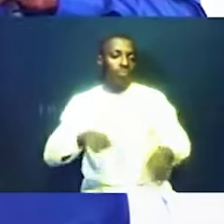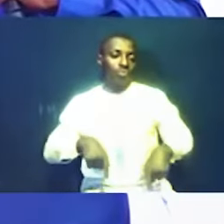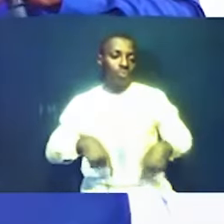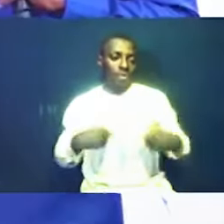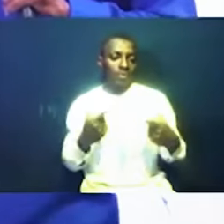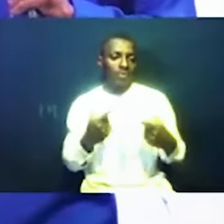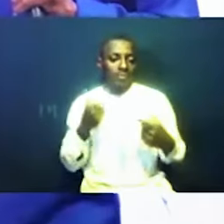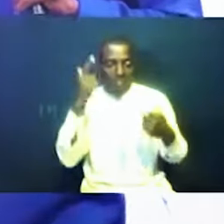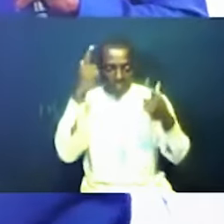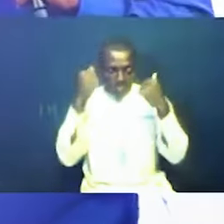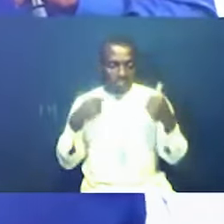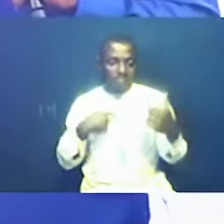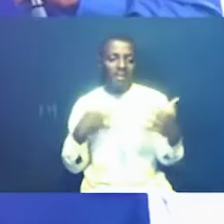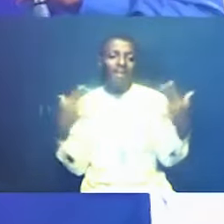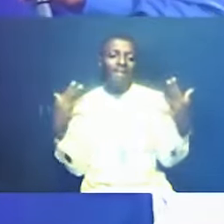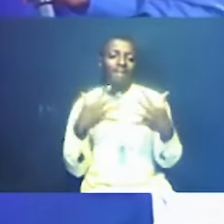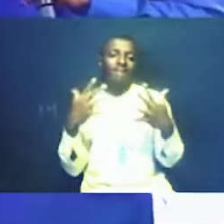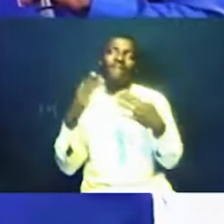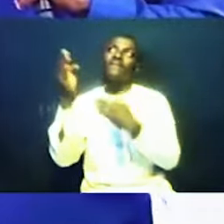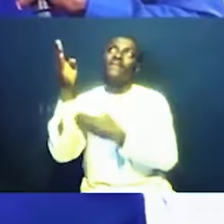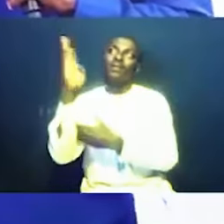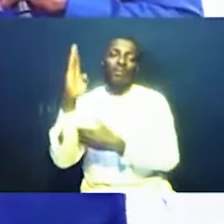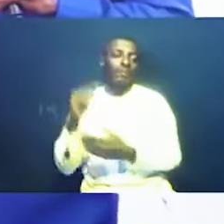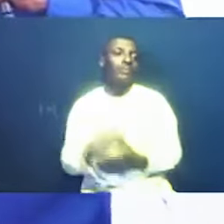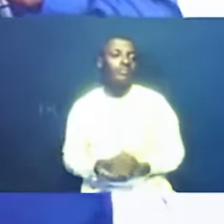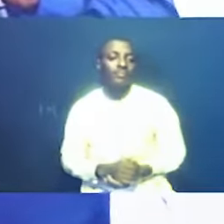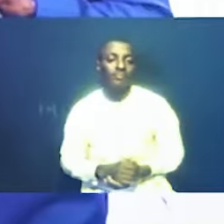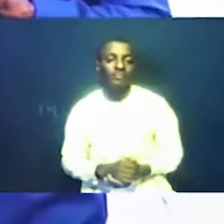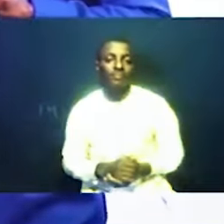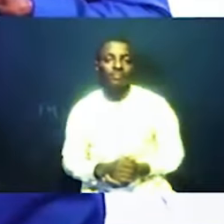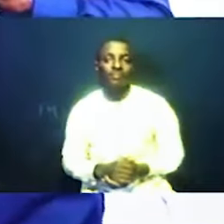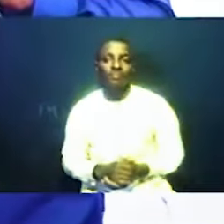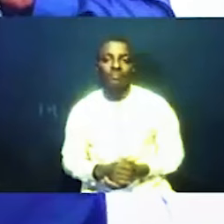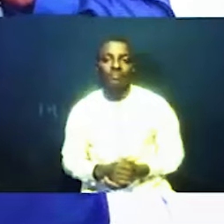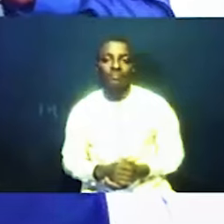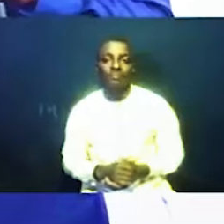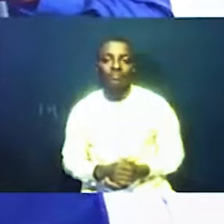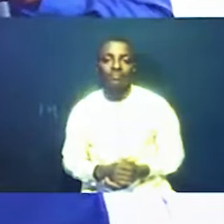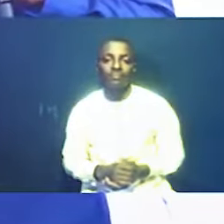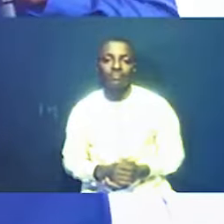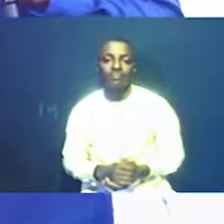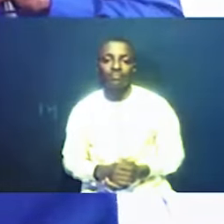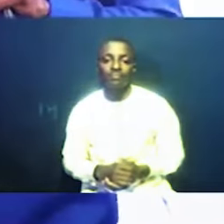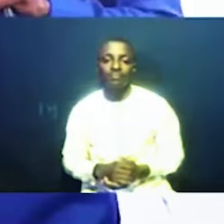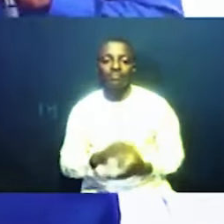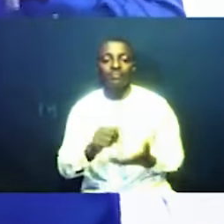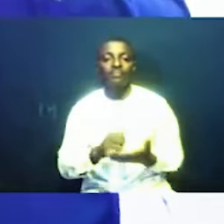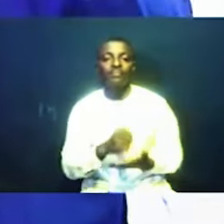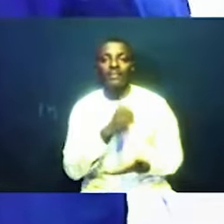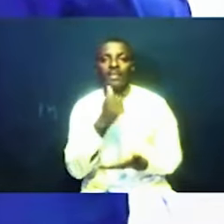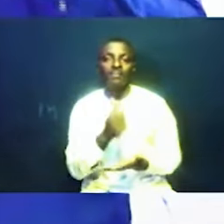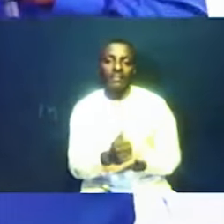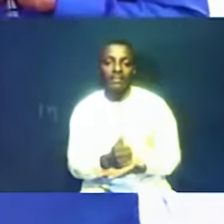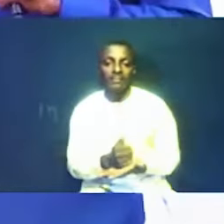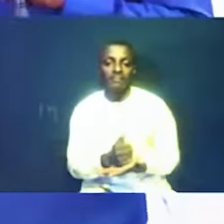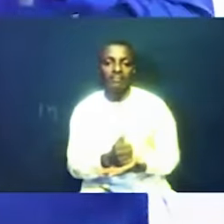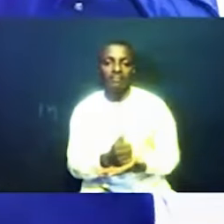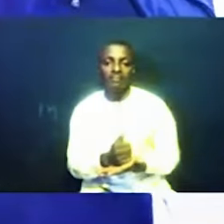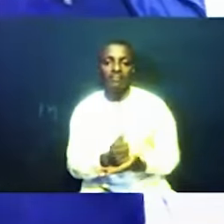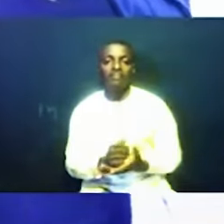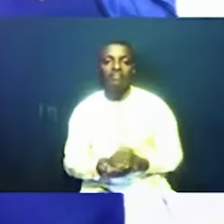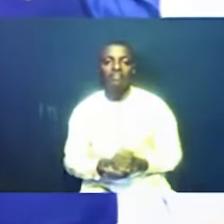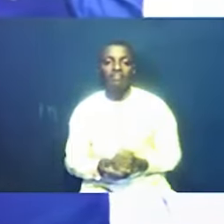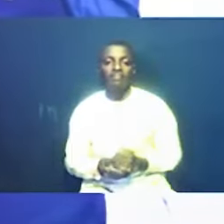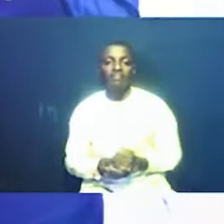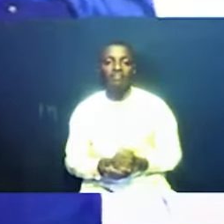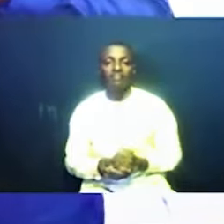fear God." Now there tosu mi ensano, Joseph kachre won se, munye ye, na montenase, na midye, misru unyankopon.